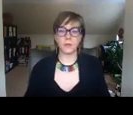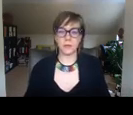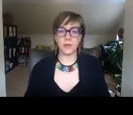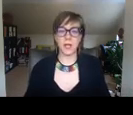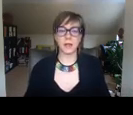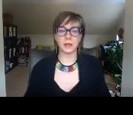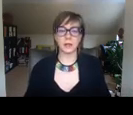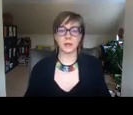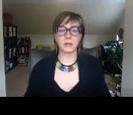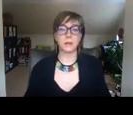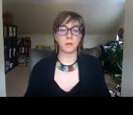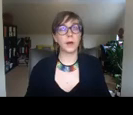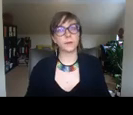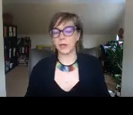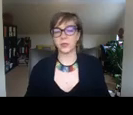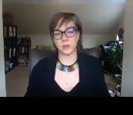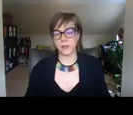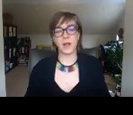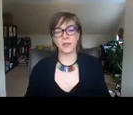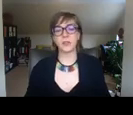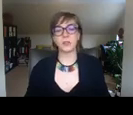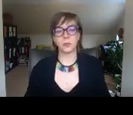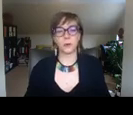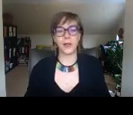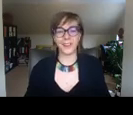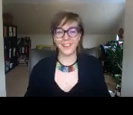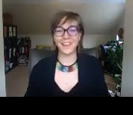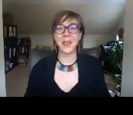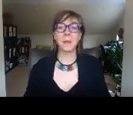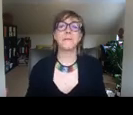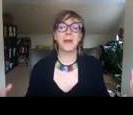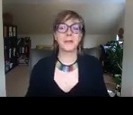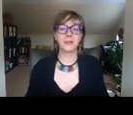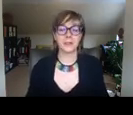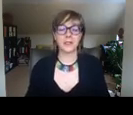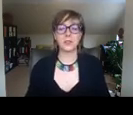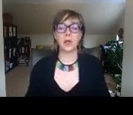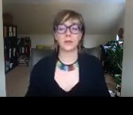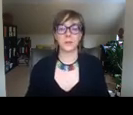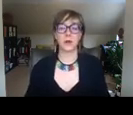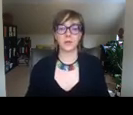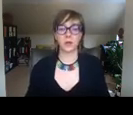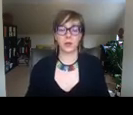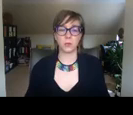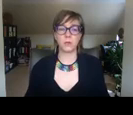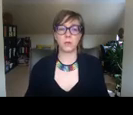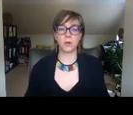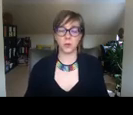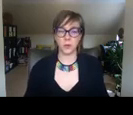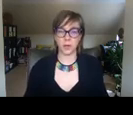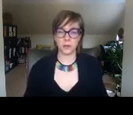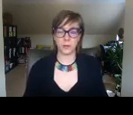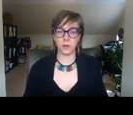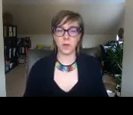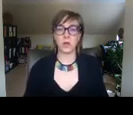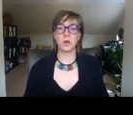every facility has some, well, I shouldn't say that. I actually don't know that. But many facilities do have some kind of contract with remote